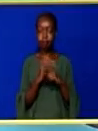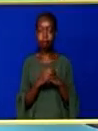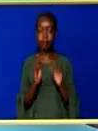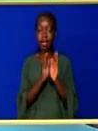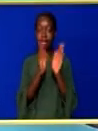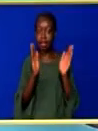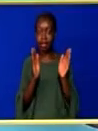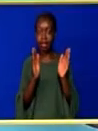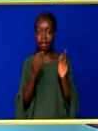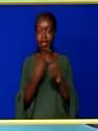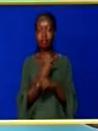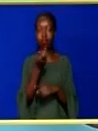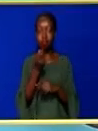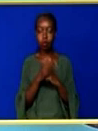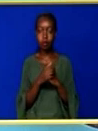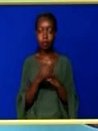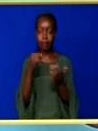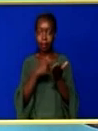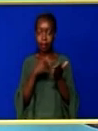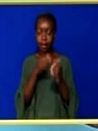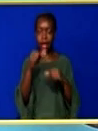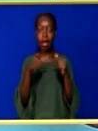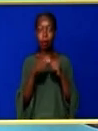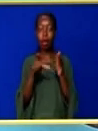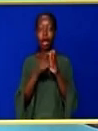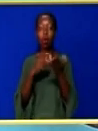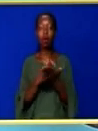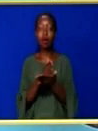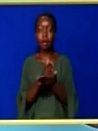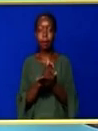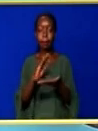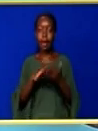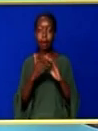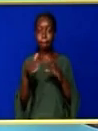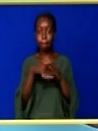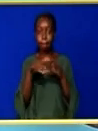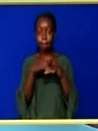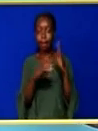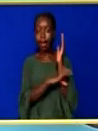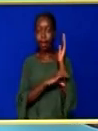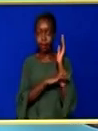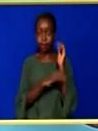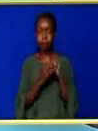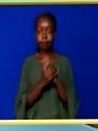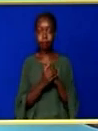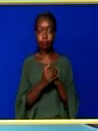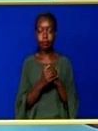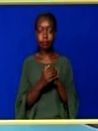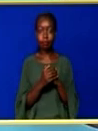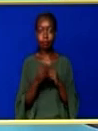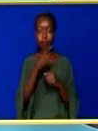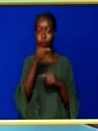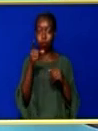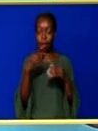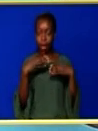is no much. The emphasis is all about the legal right to belong to a particular country. You are backed by the law. You've